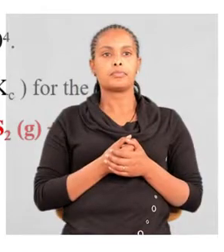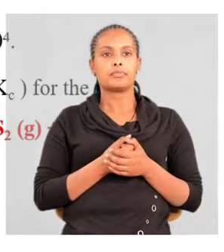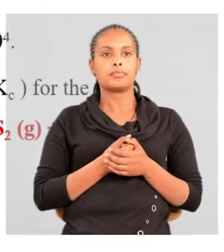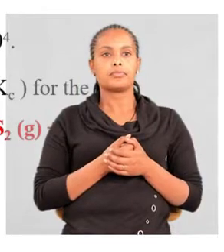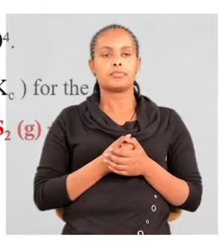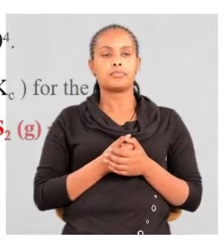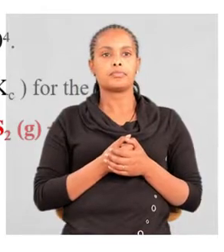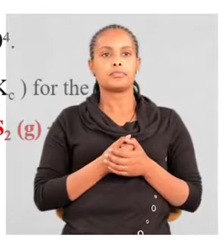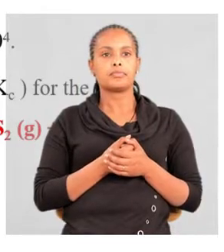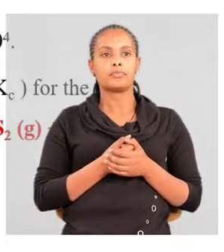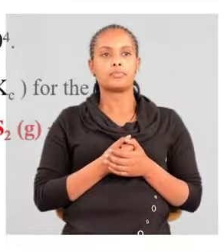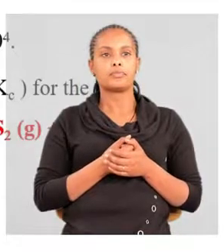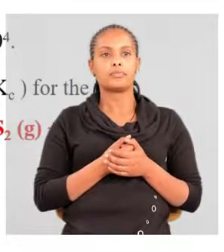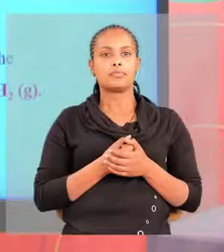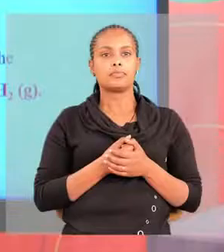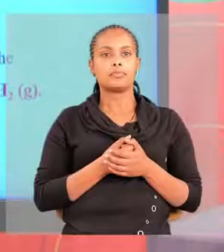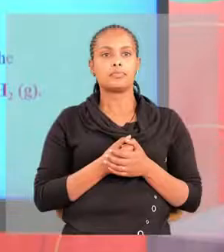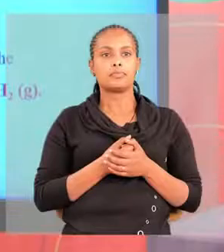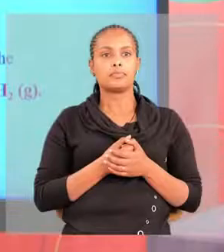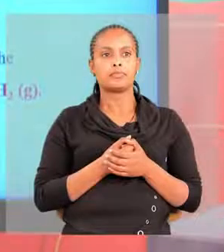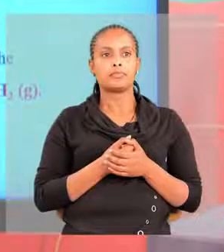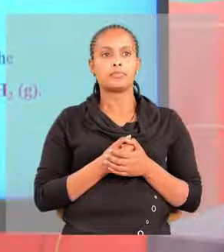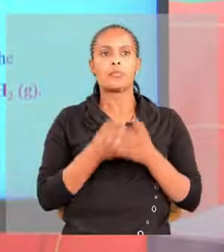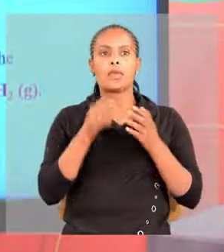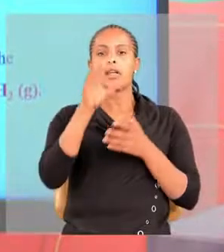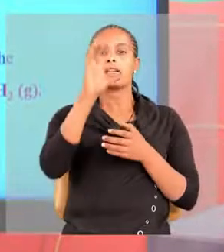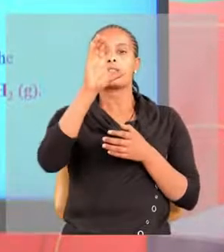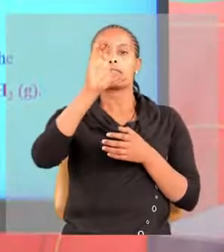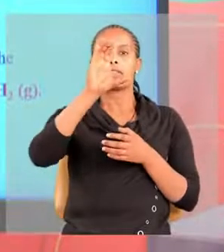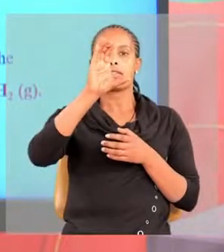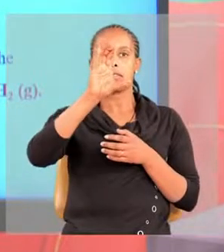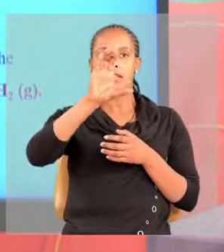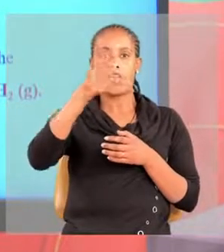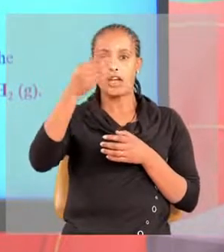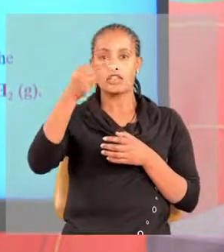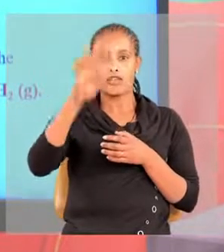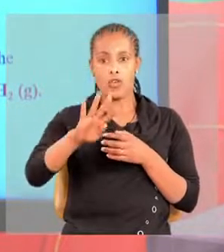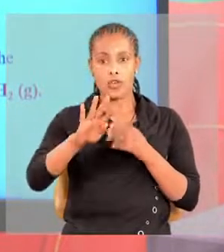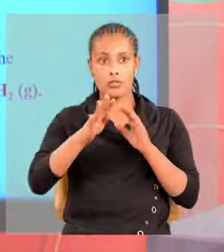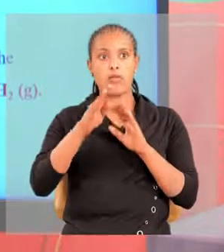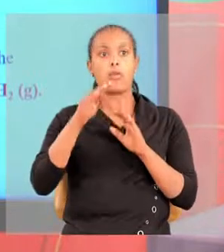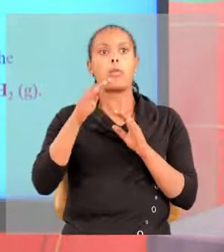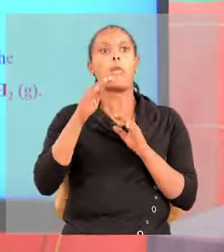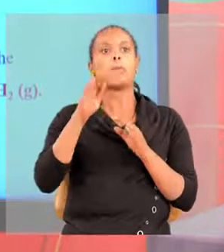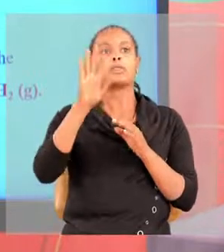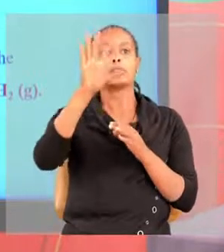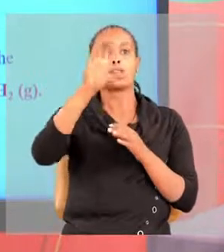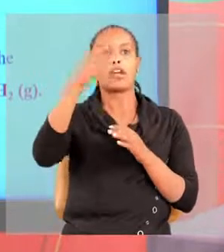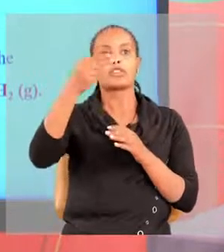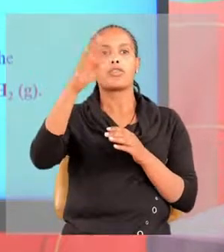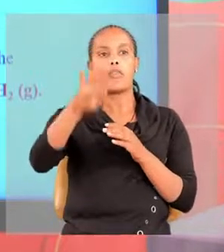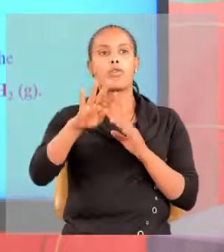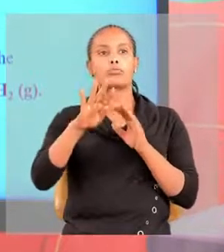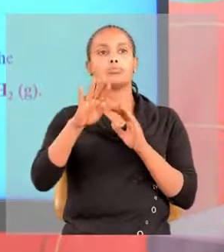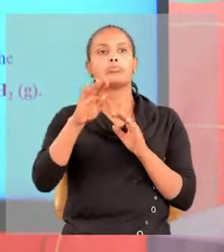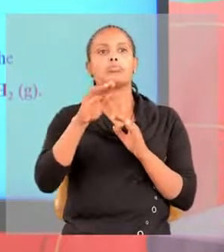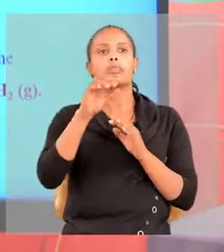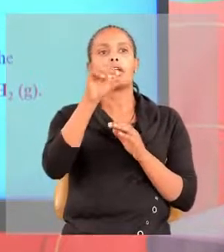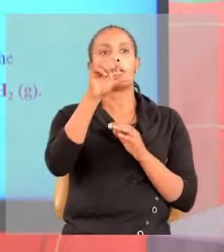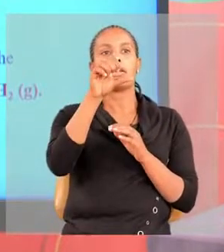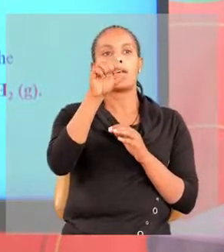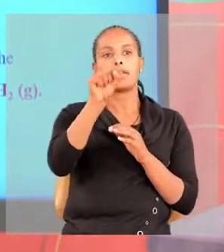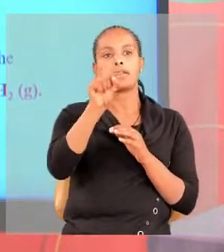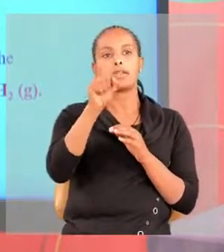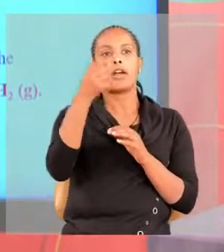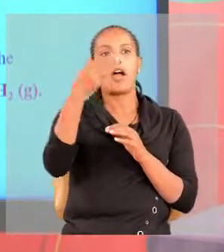is 3.92. CH4 gas plus hydrogen sulfide gas in equilibrium with carbon disulfide gas